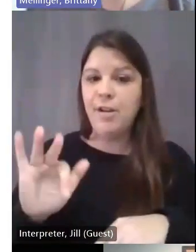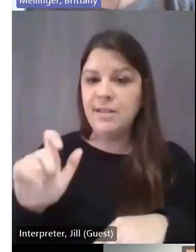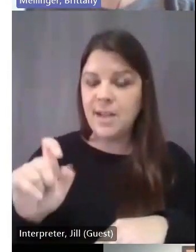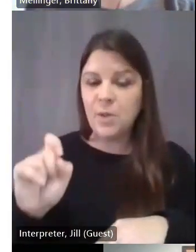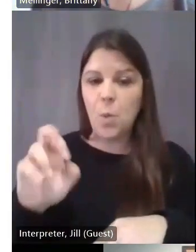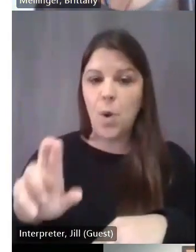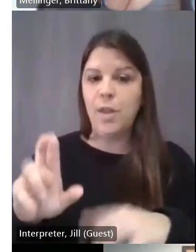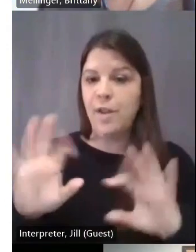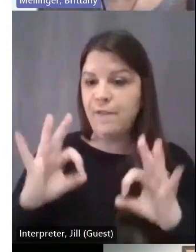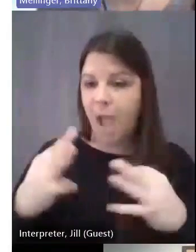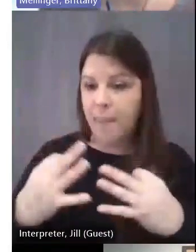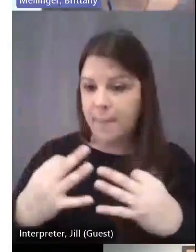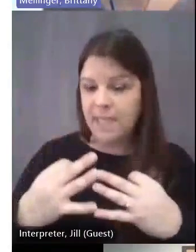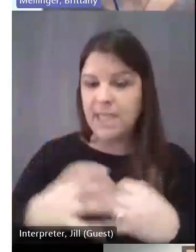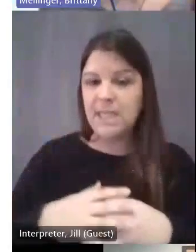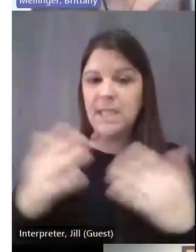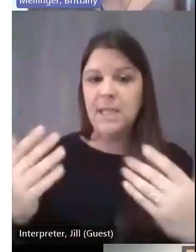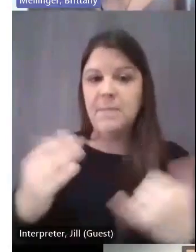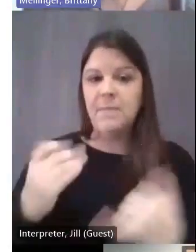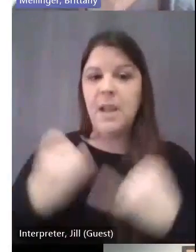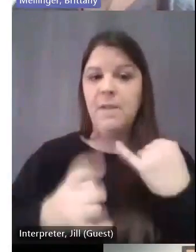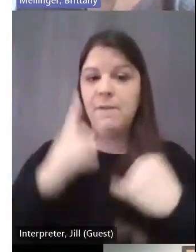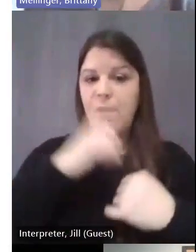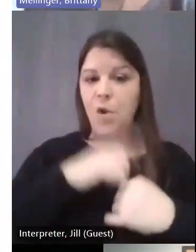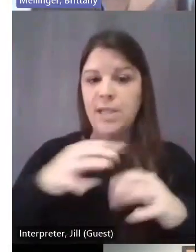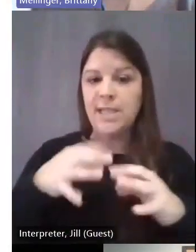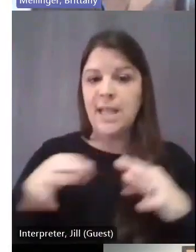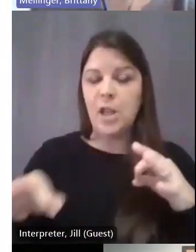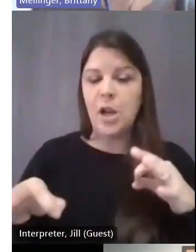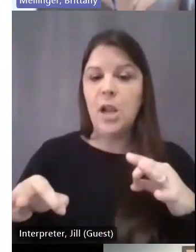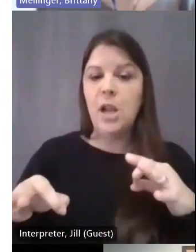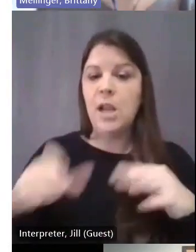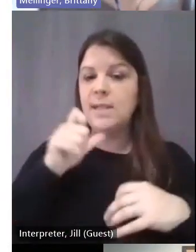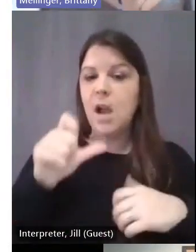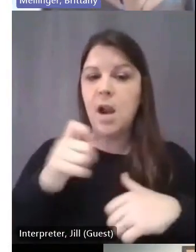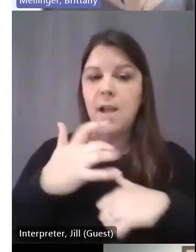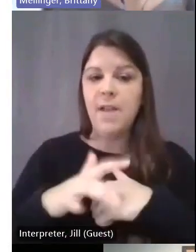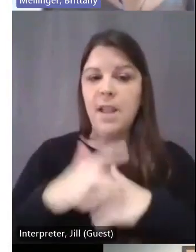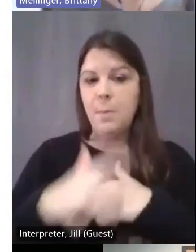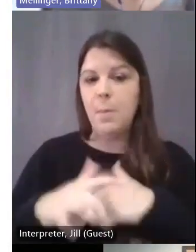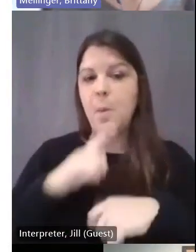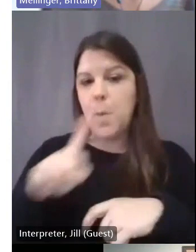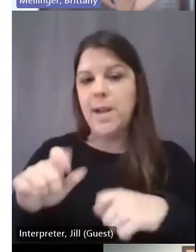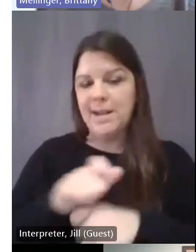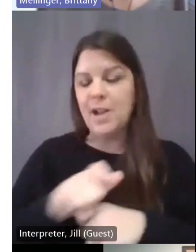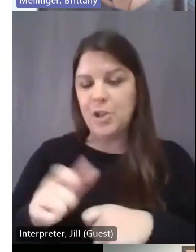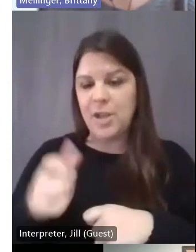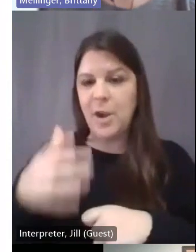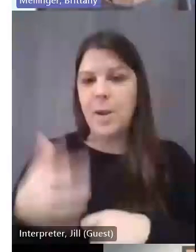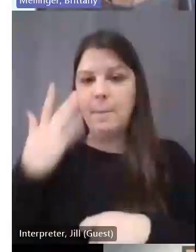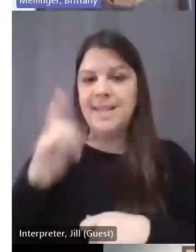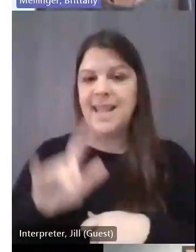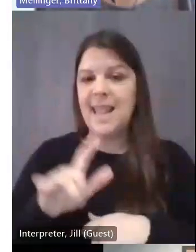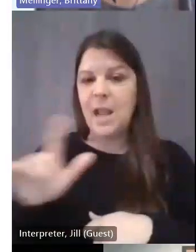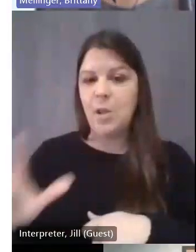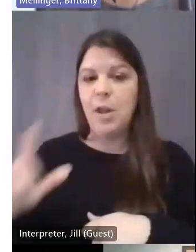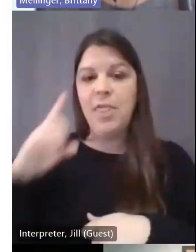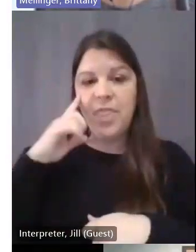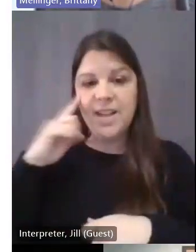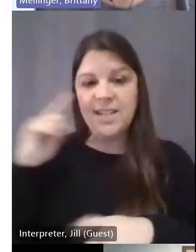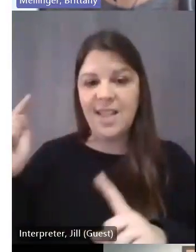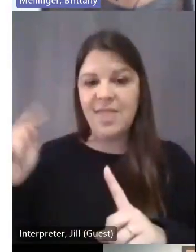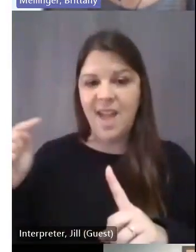status. And lastly, falsely stating that a property or a unit is not available when it actually is, because the landlord thinks